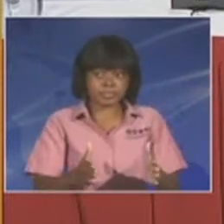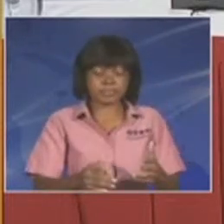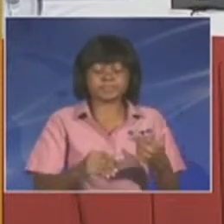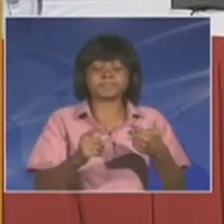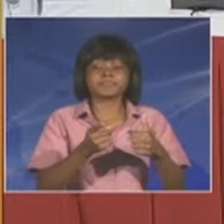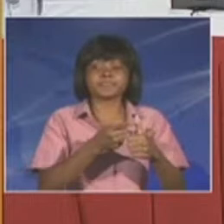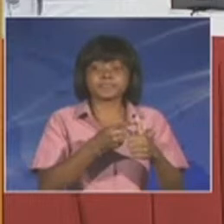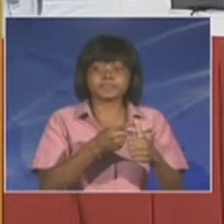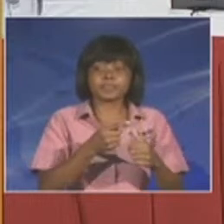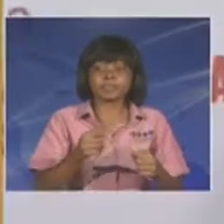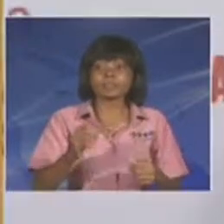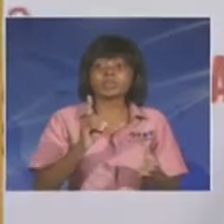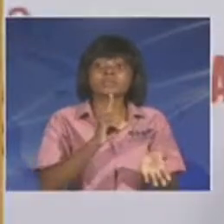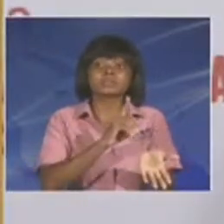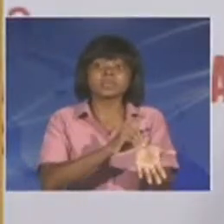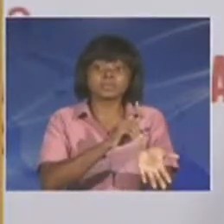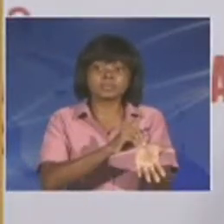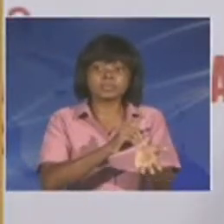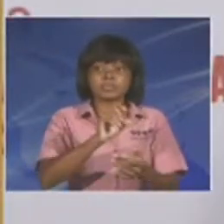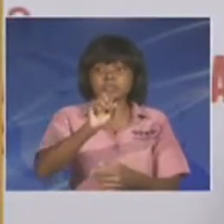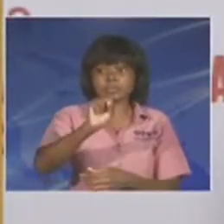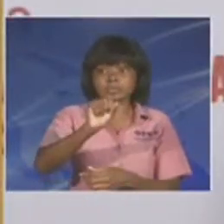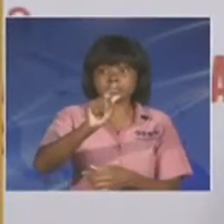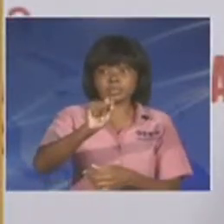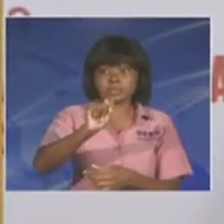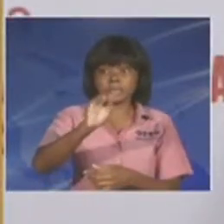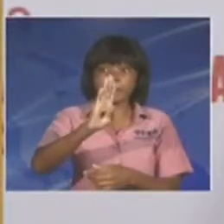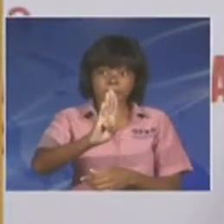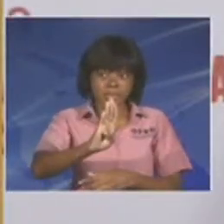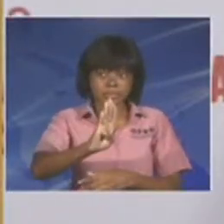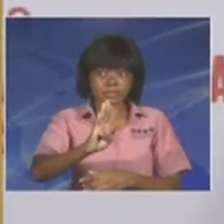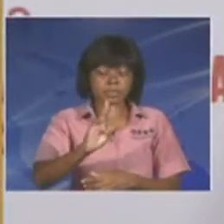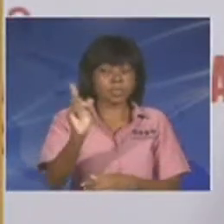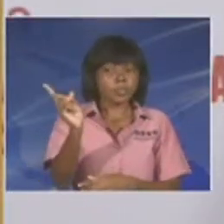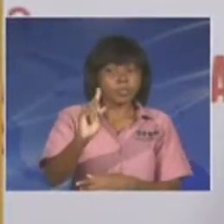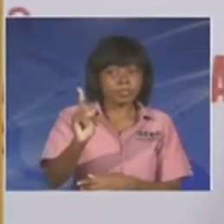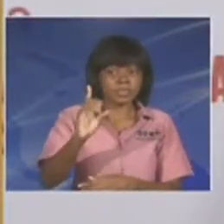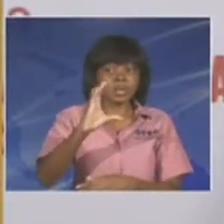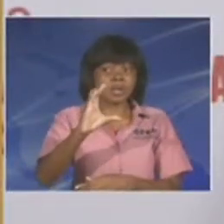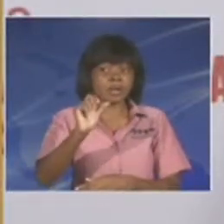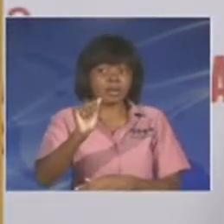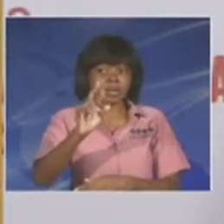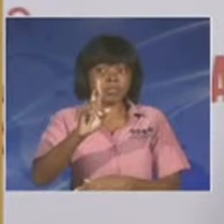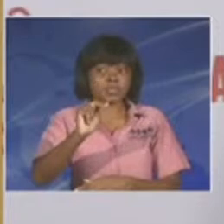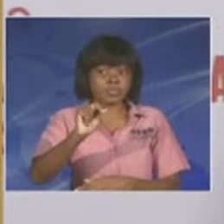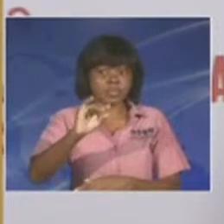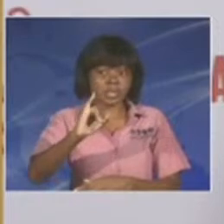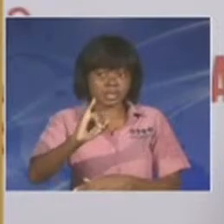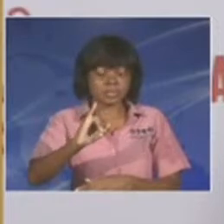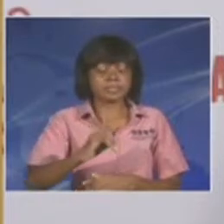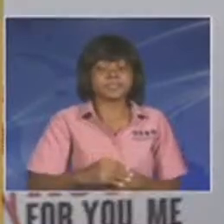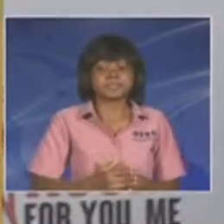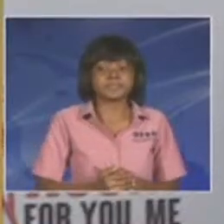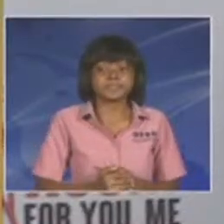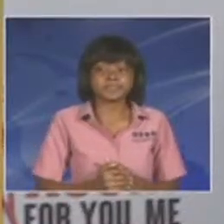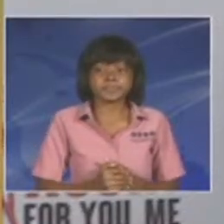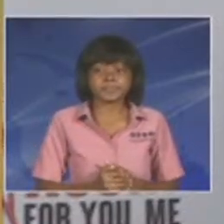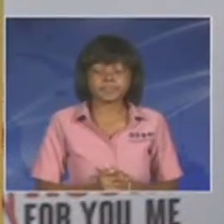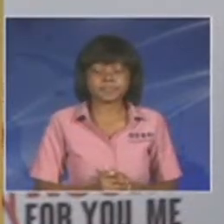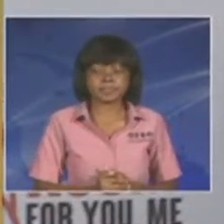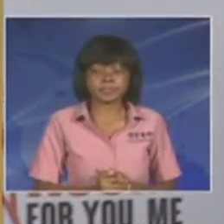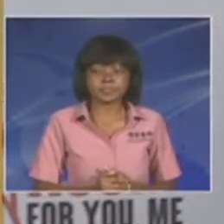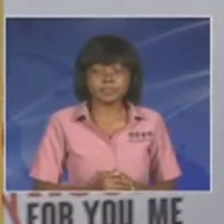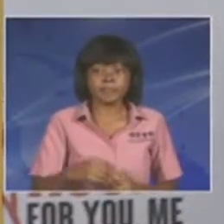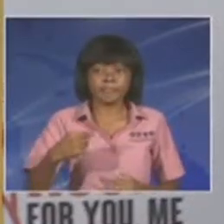and Dr. Janine St. Bernard, County Medical Officer of Carney. And of course, I am the